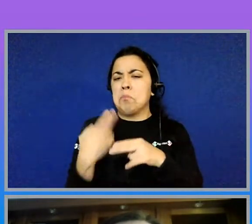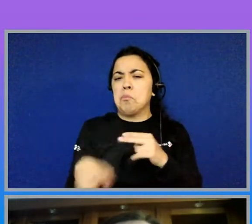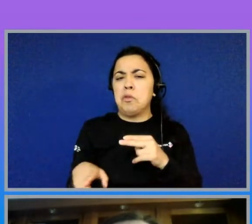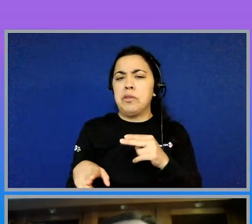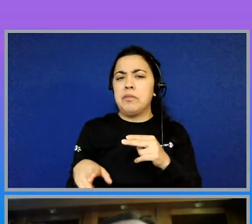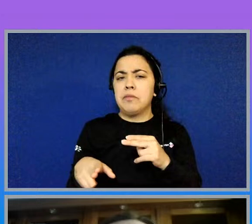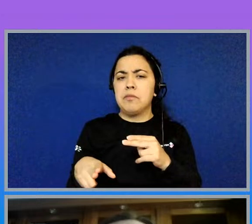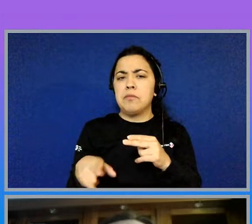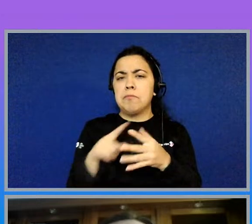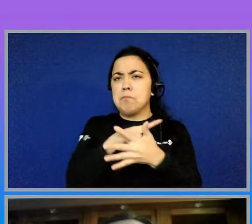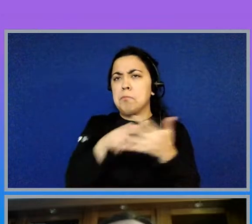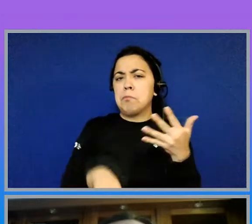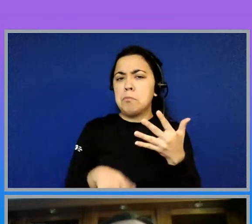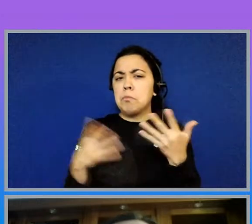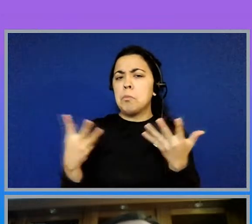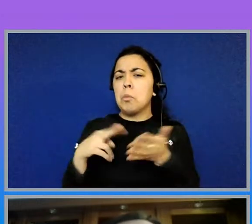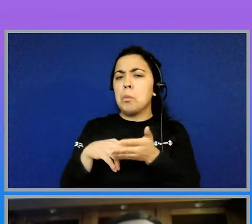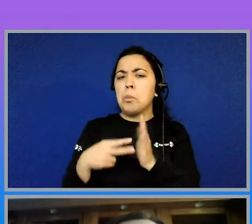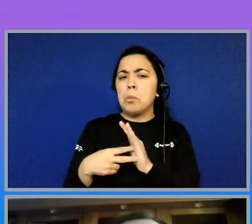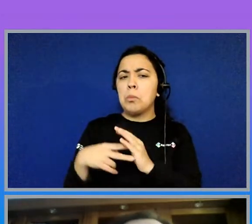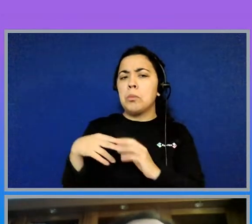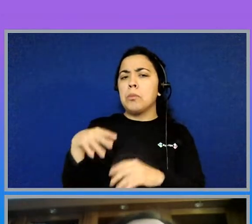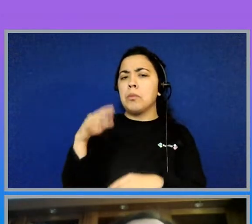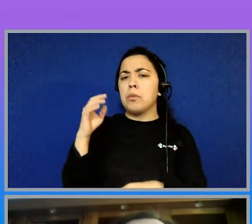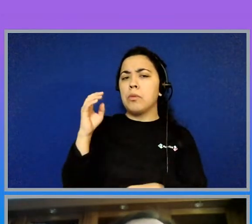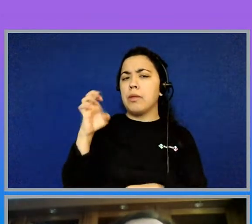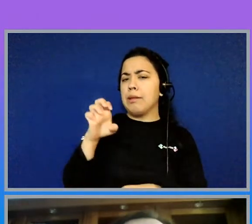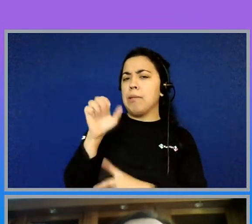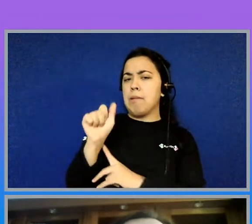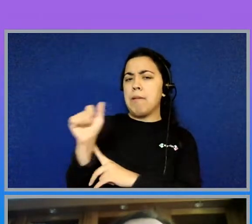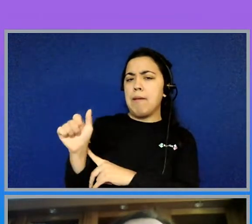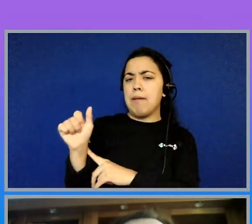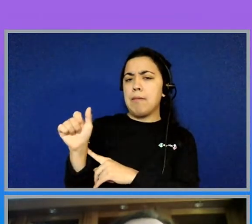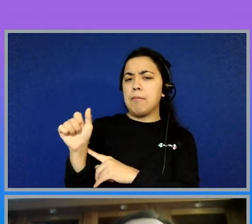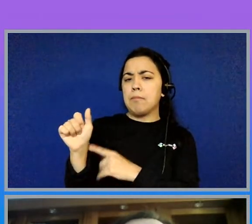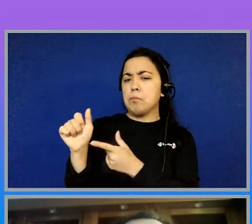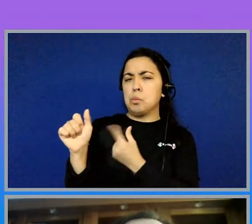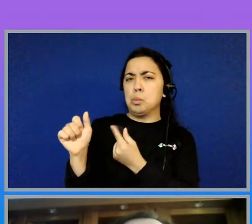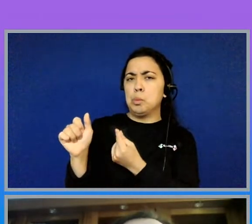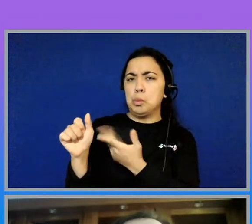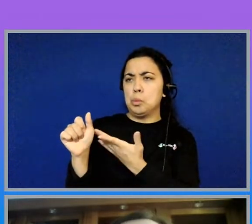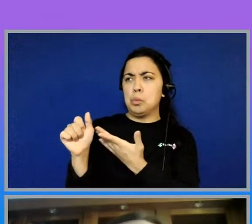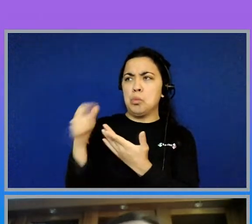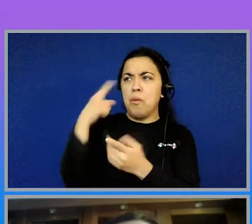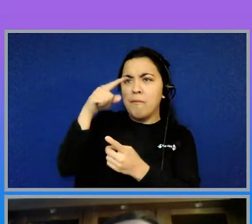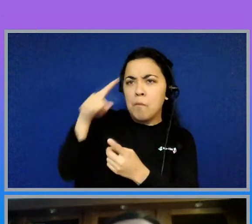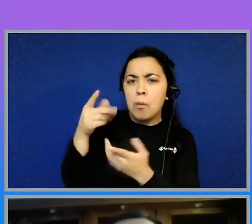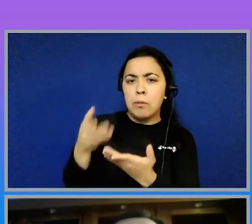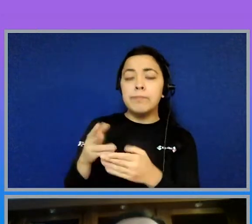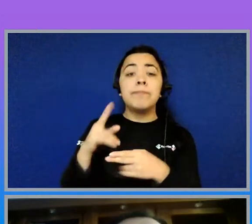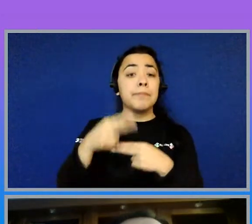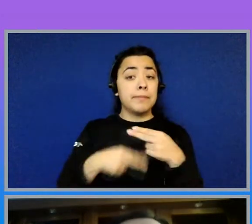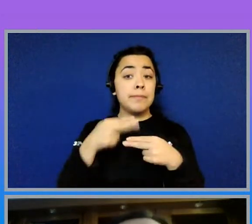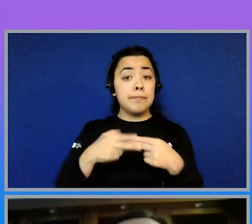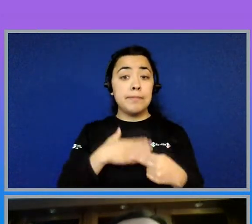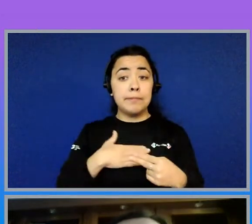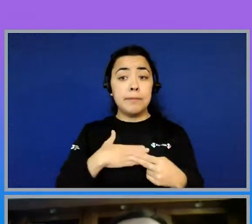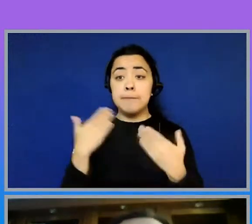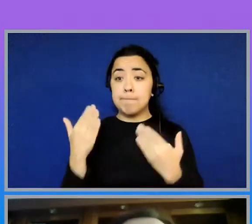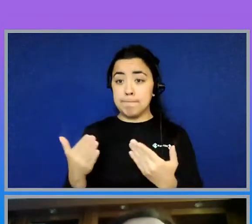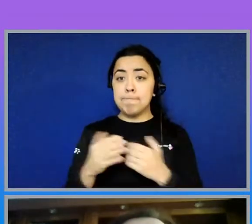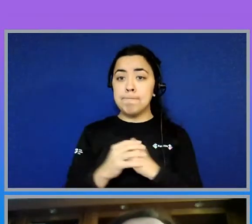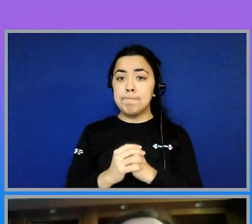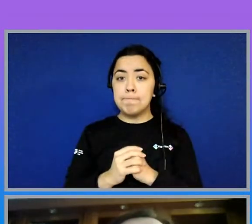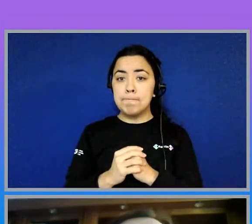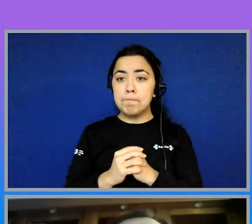what the European Accessibility Act is. The next slide, please. The